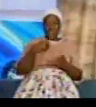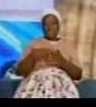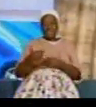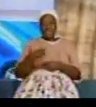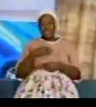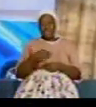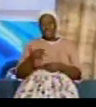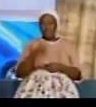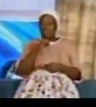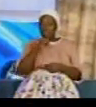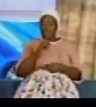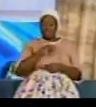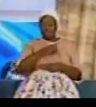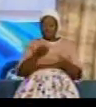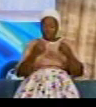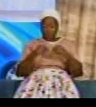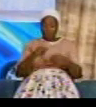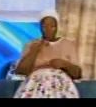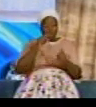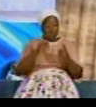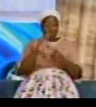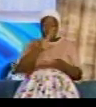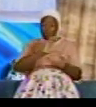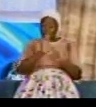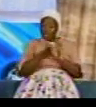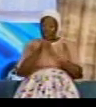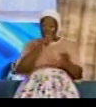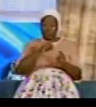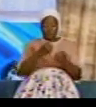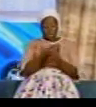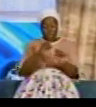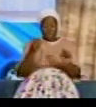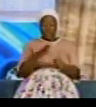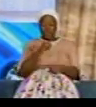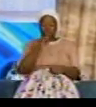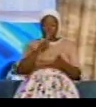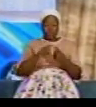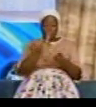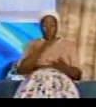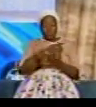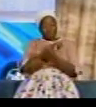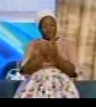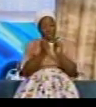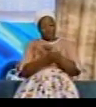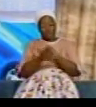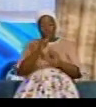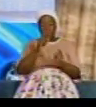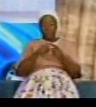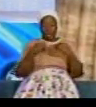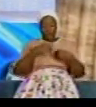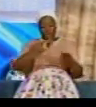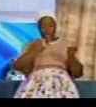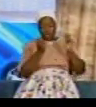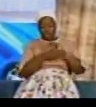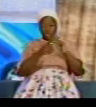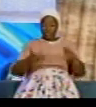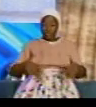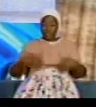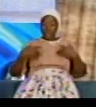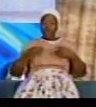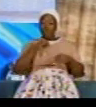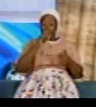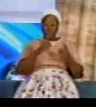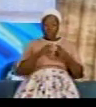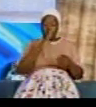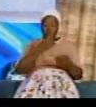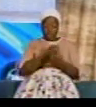not to be converted, not to be transformed, not to have a change of life, not to get